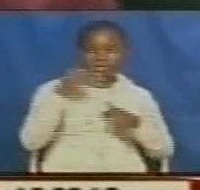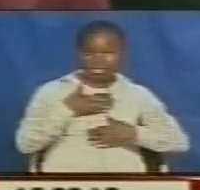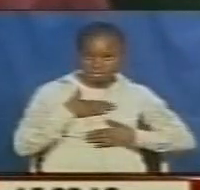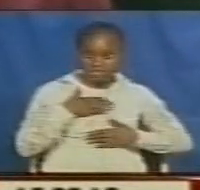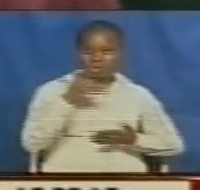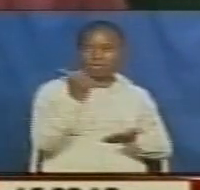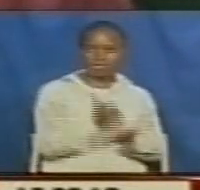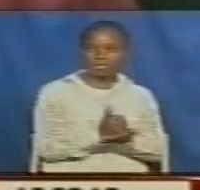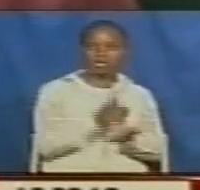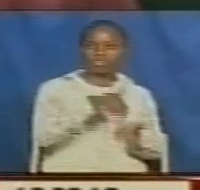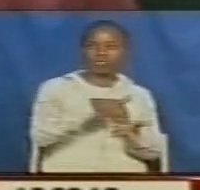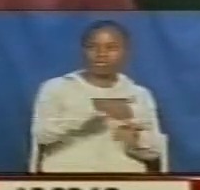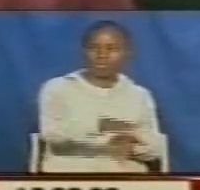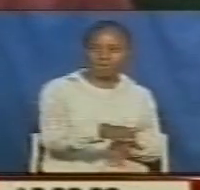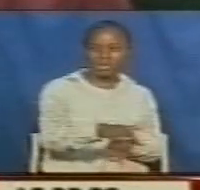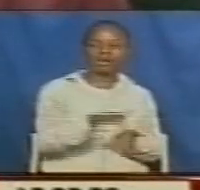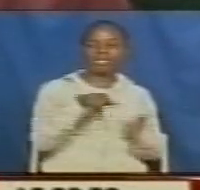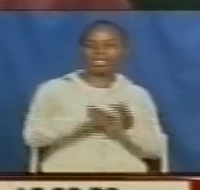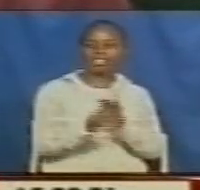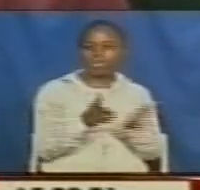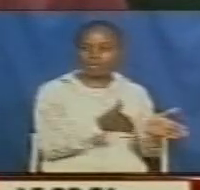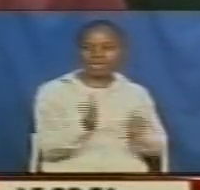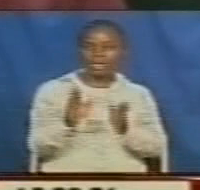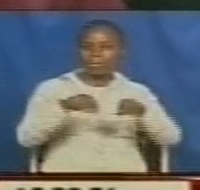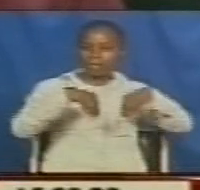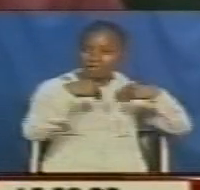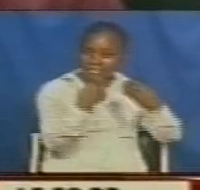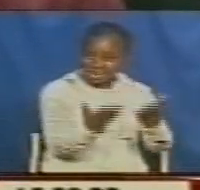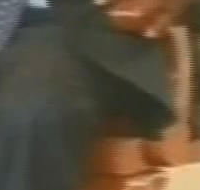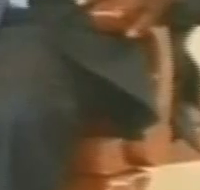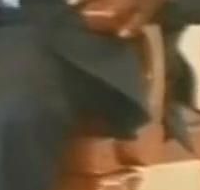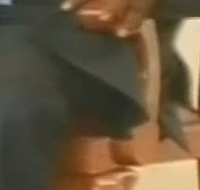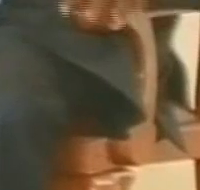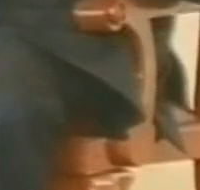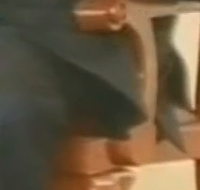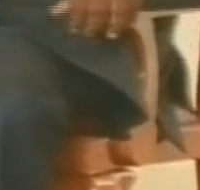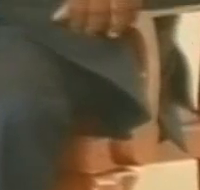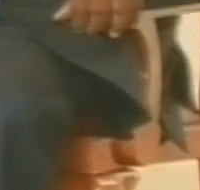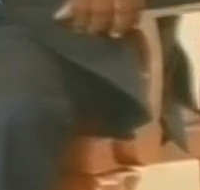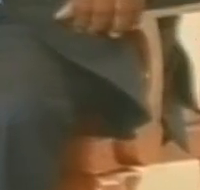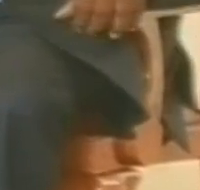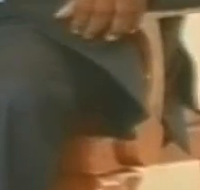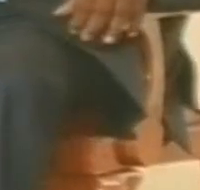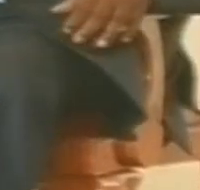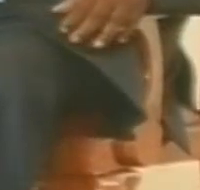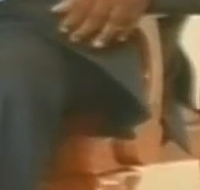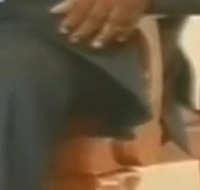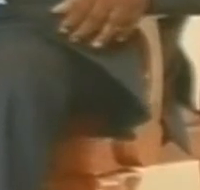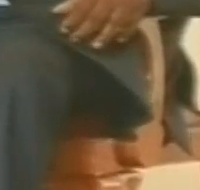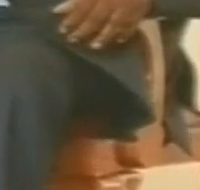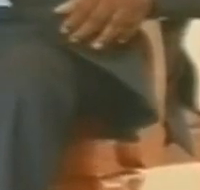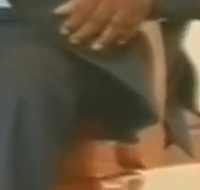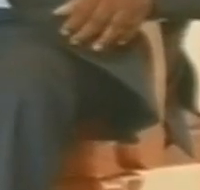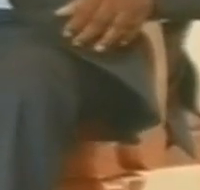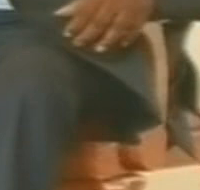be forwarded in the manner provided for by the Constitution. The two principals may now have to go back to the